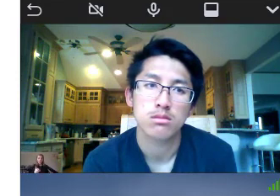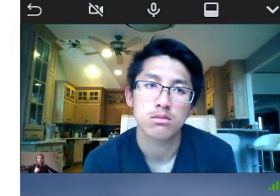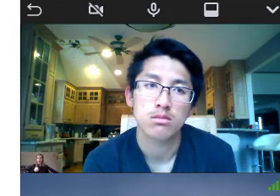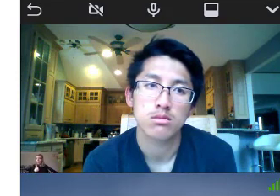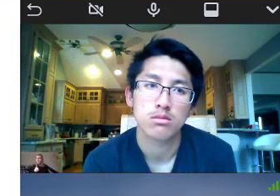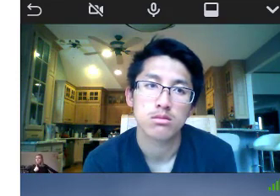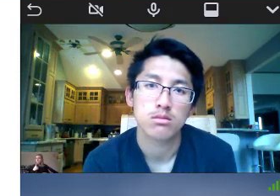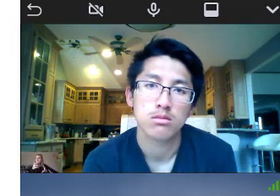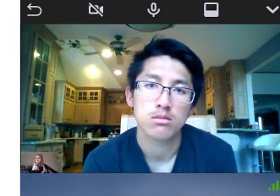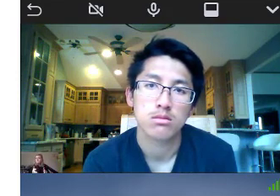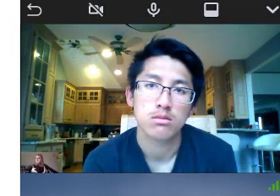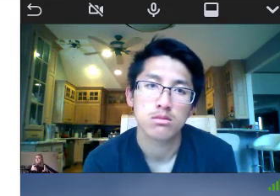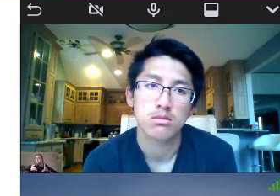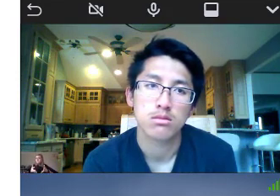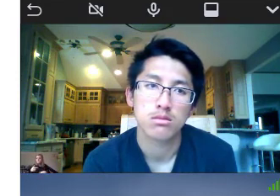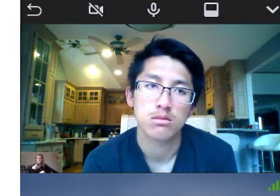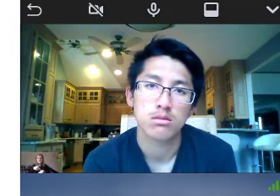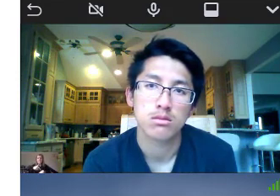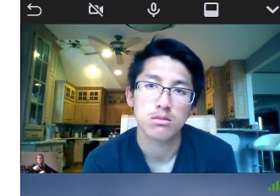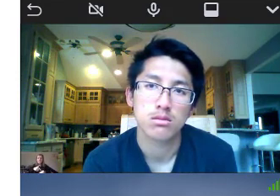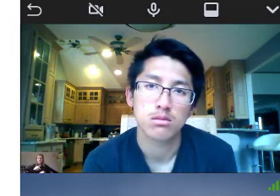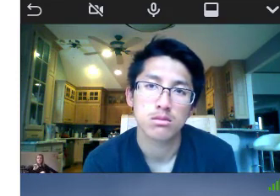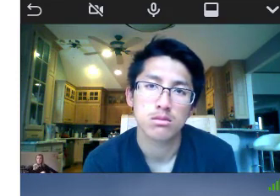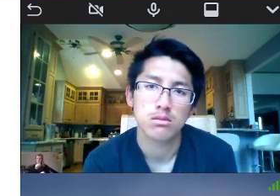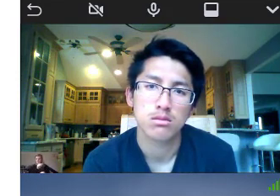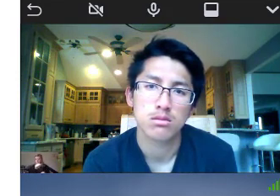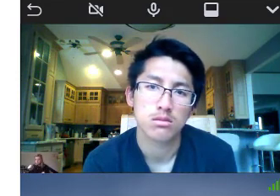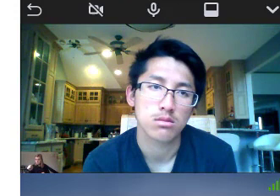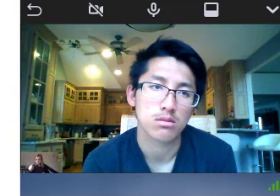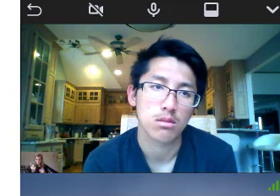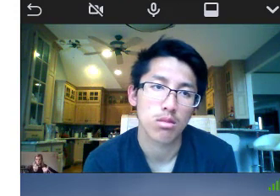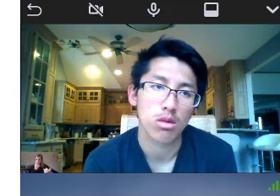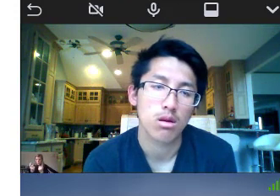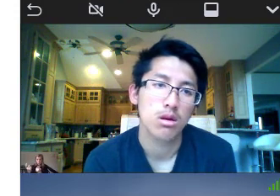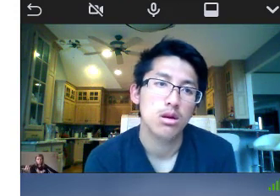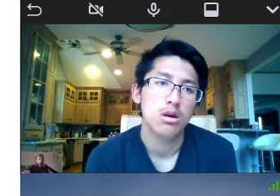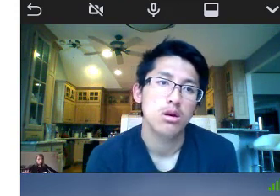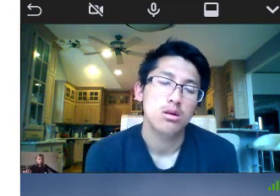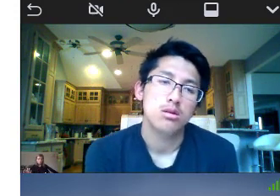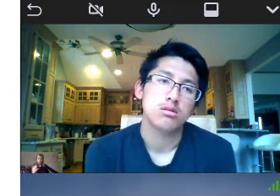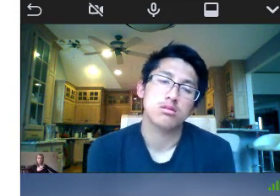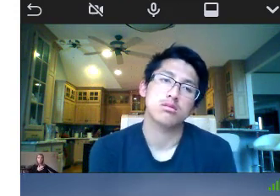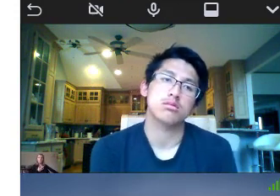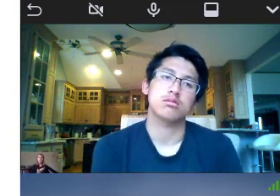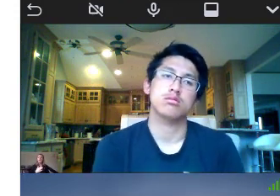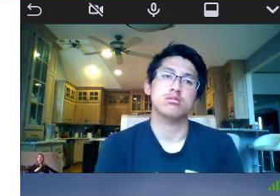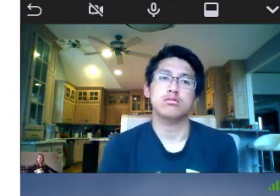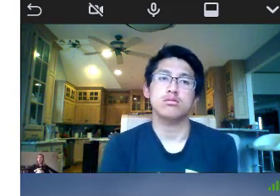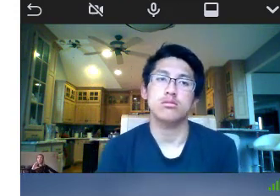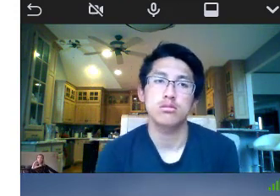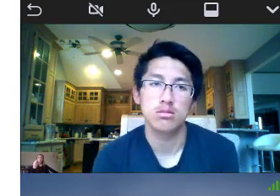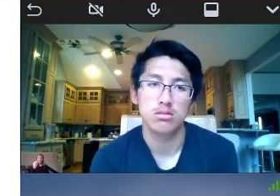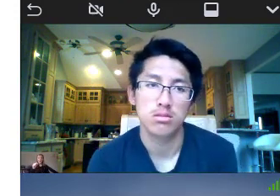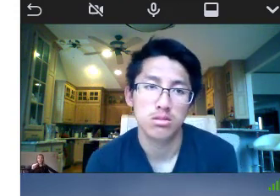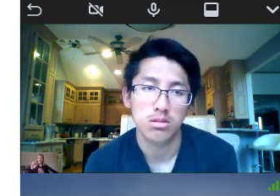people have questions, so again, I'm happy to field questions either in the chat or if you want to unmute your